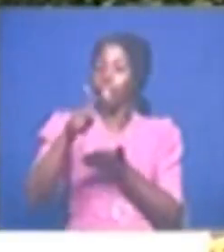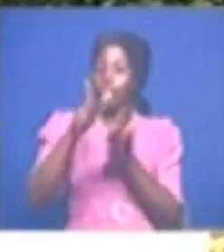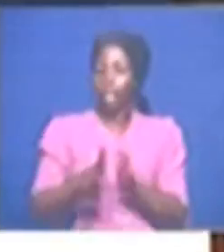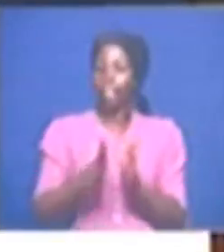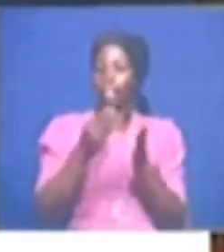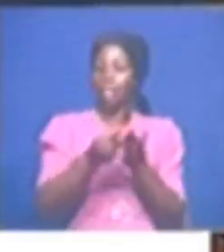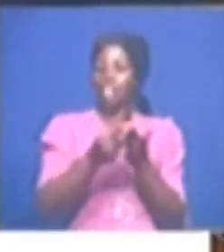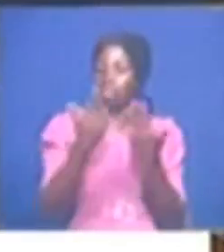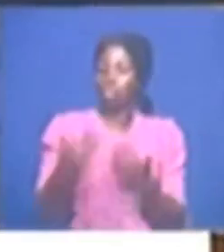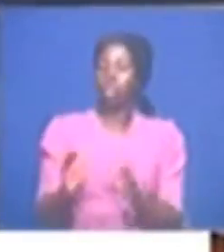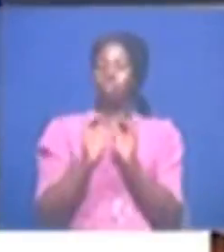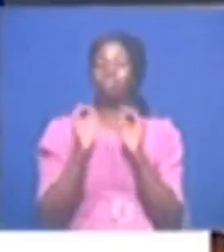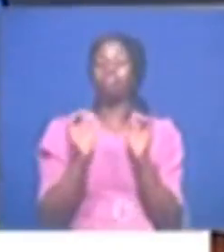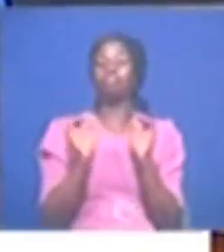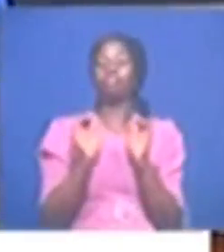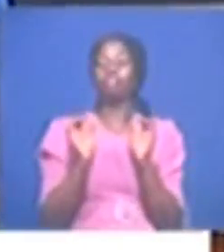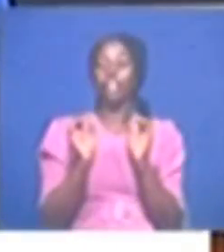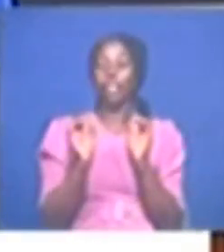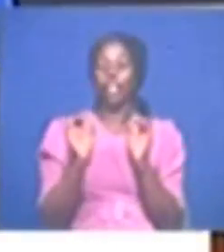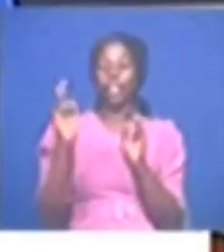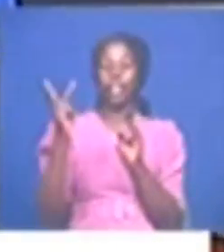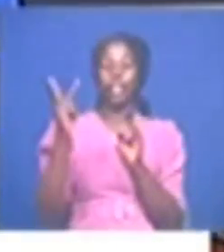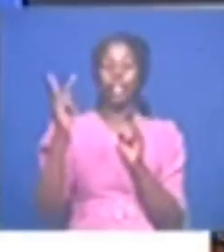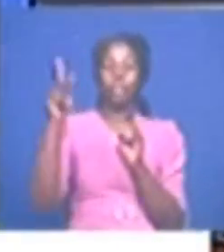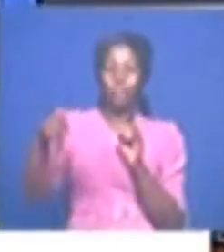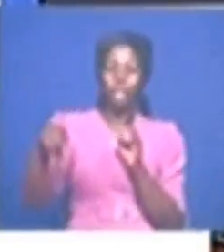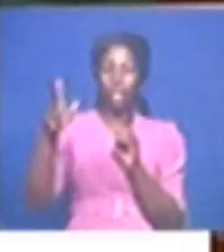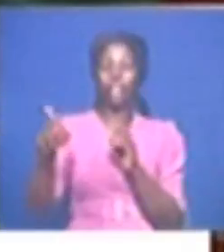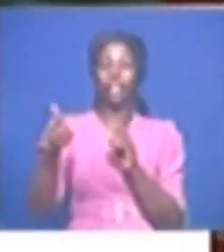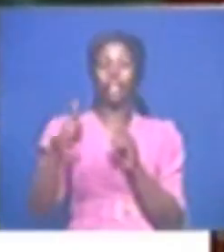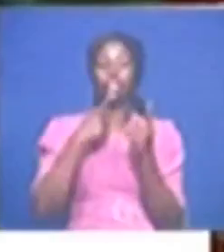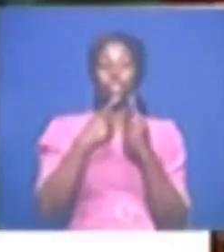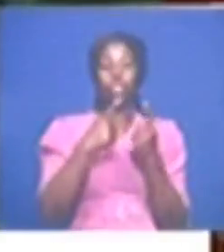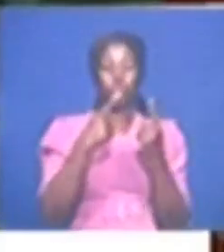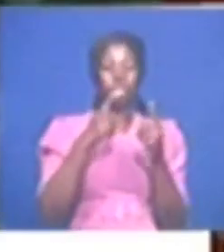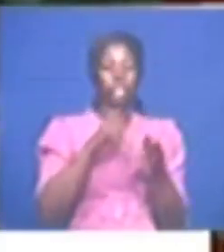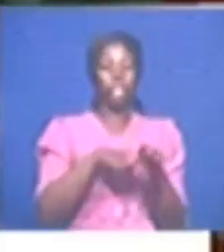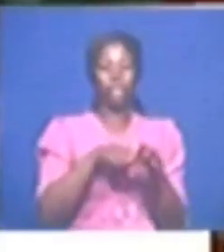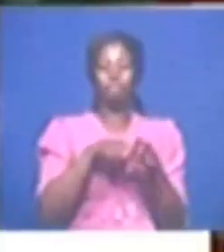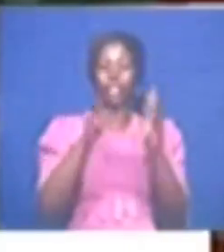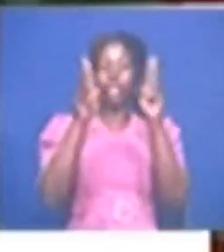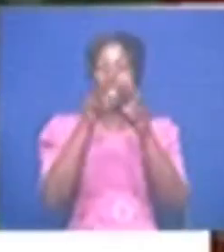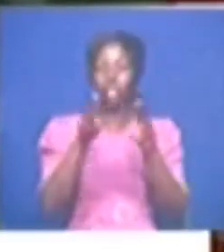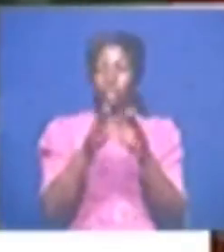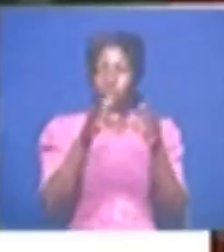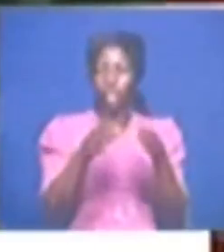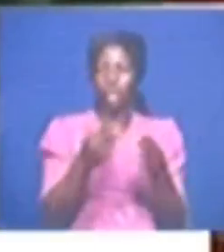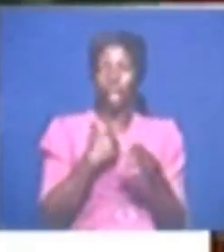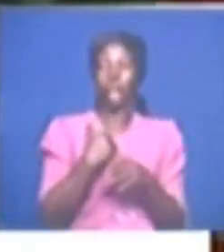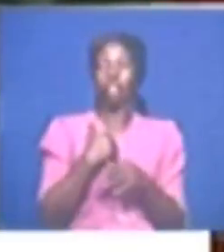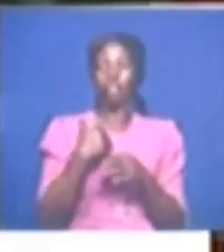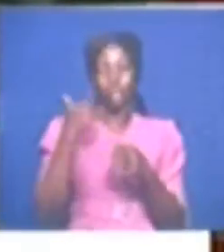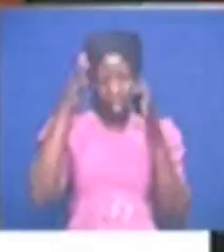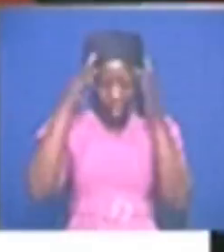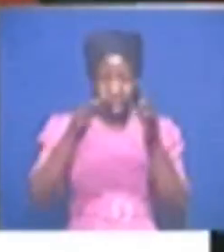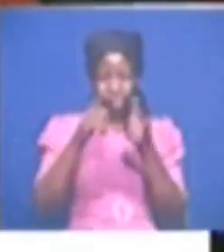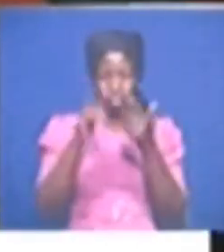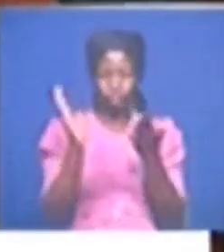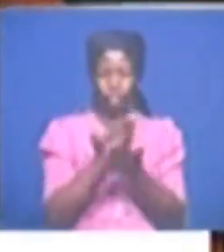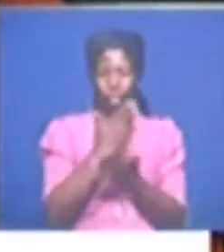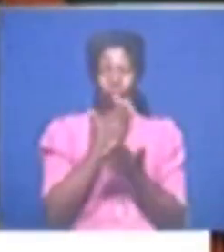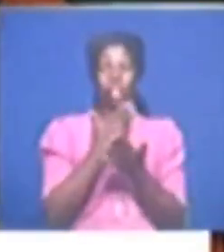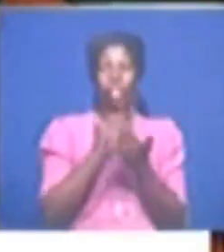process. The Kenya Pipeline management spoke even as foreign envoys undertook to aid the ongoing war against corruption.